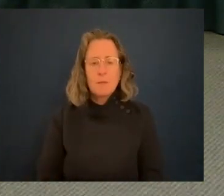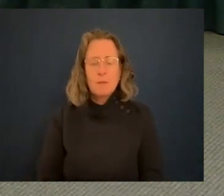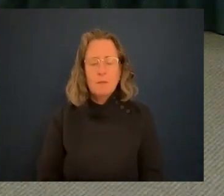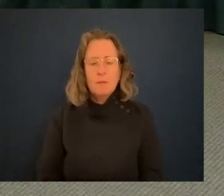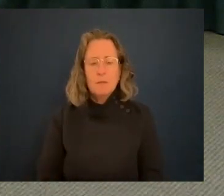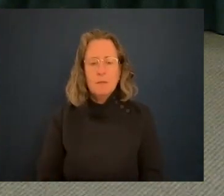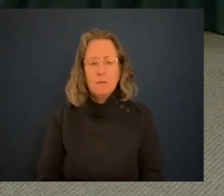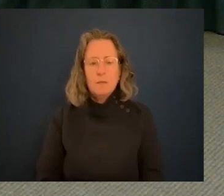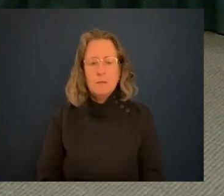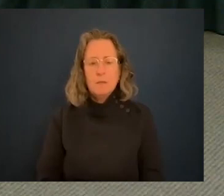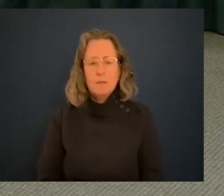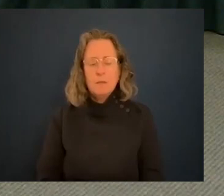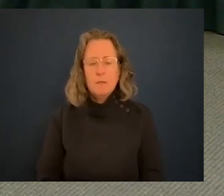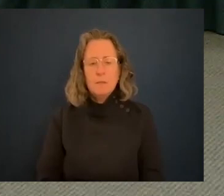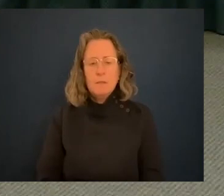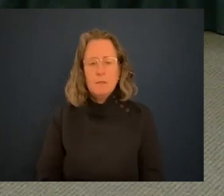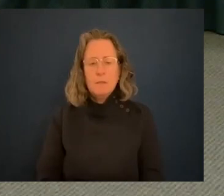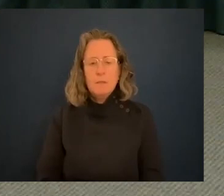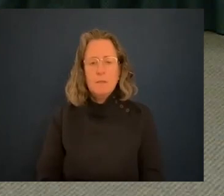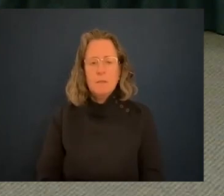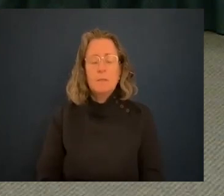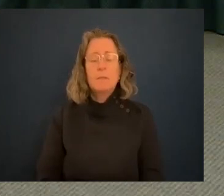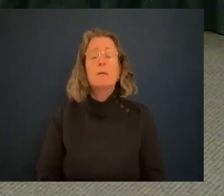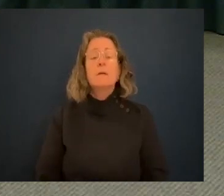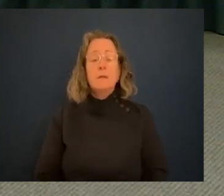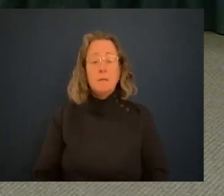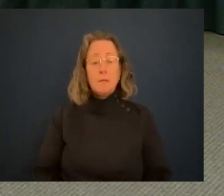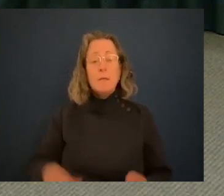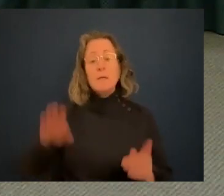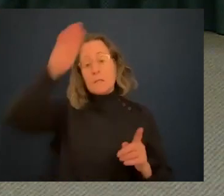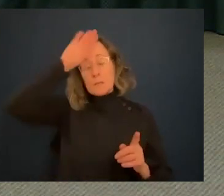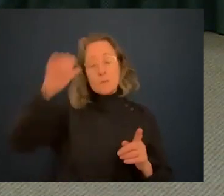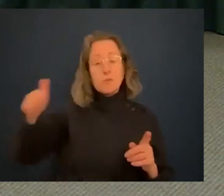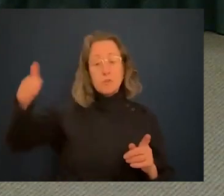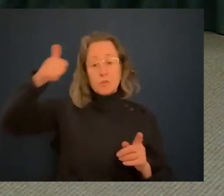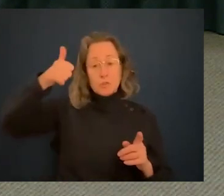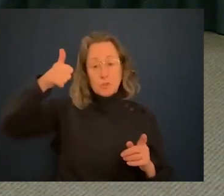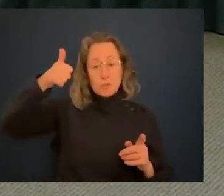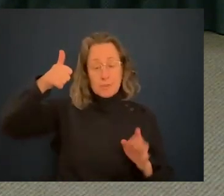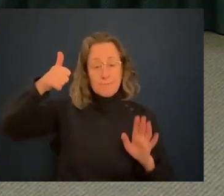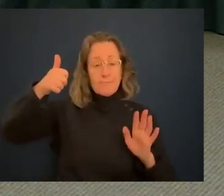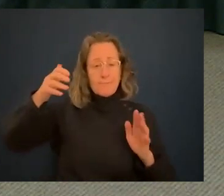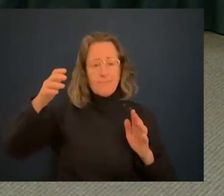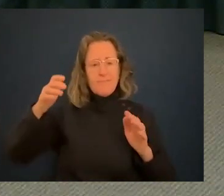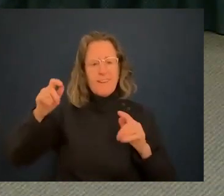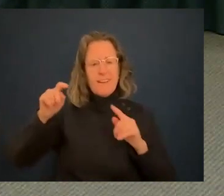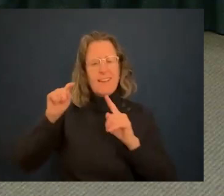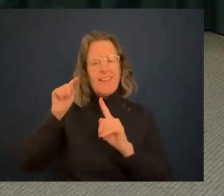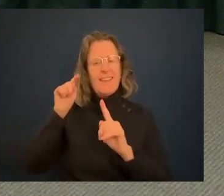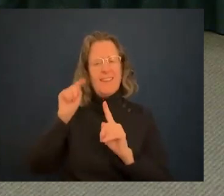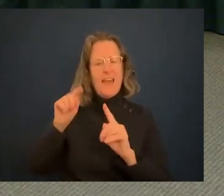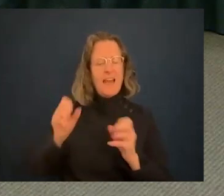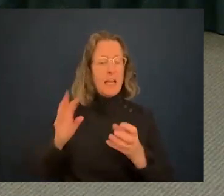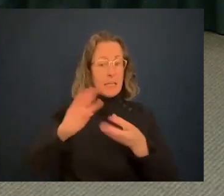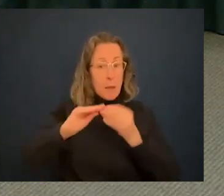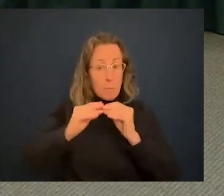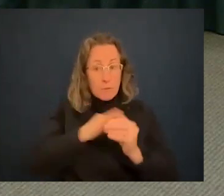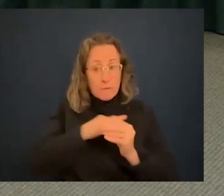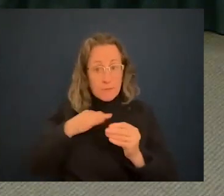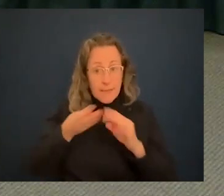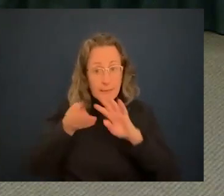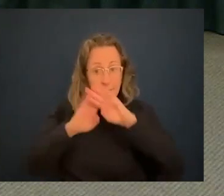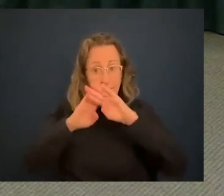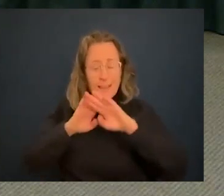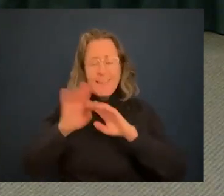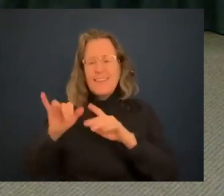uh hire as Chief Howard spoke to is more of a discussion in the arpa item but we can I don't know if it makes sense